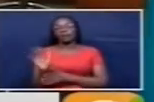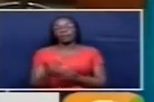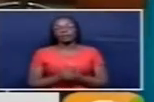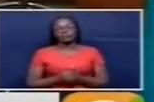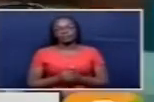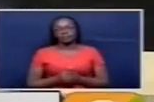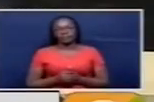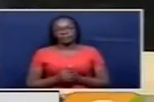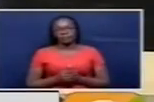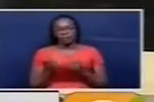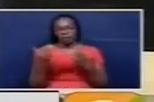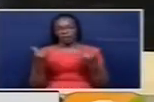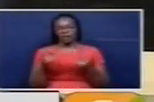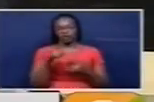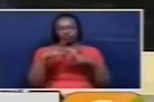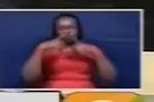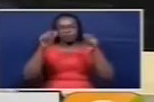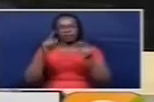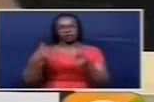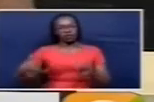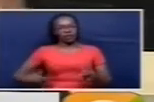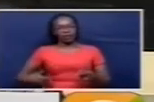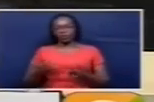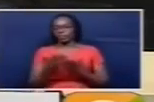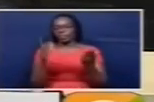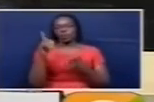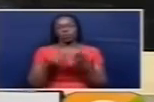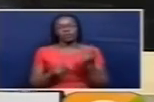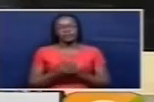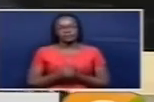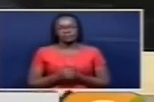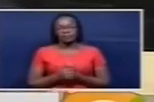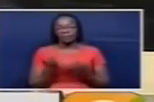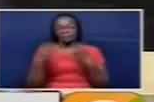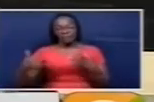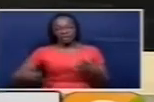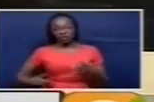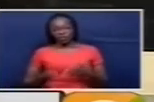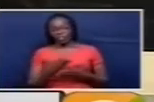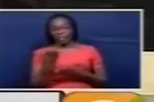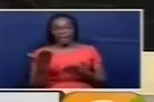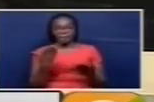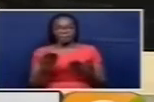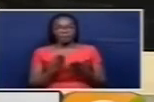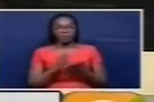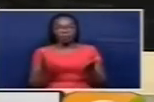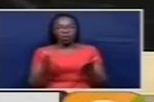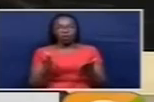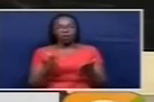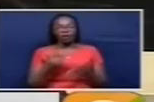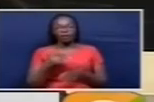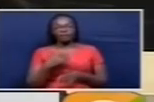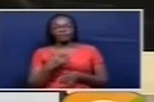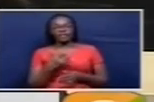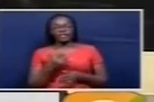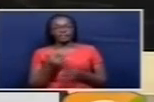seeing a number of youthful aspirants, like I said, and there's the feeling that the inspiration behind going for these seats is perhaps power and,